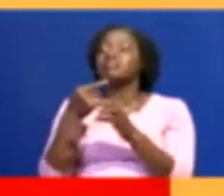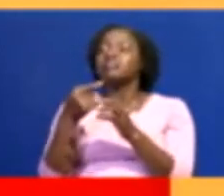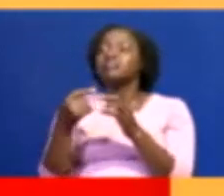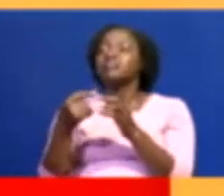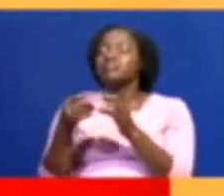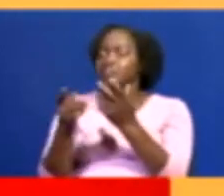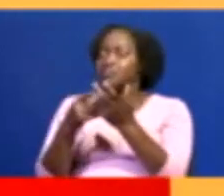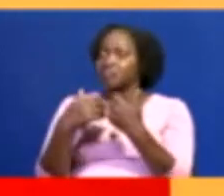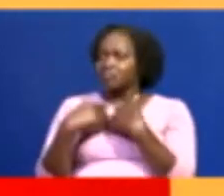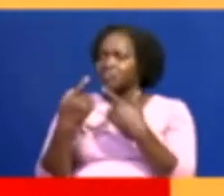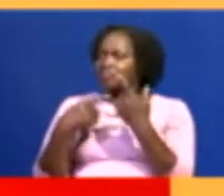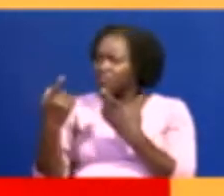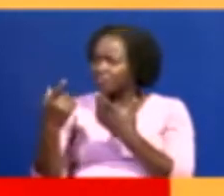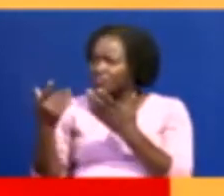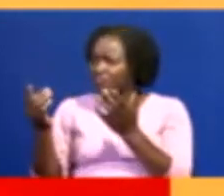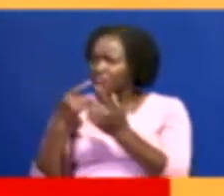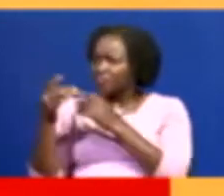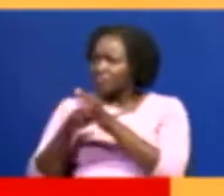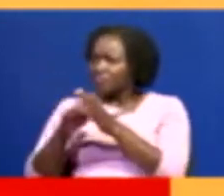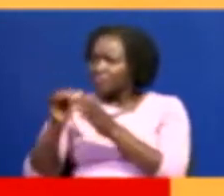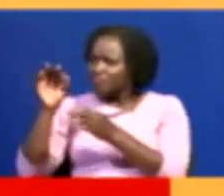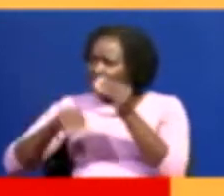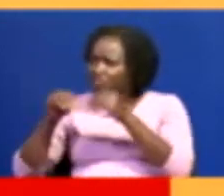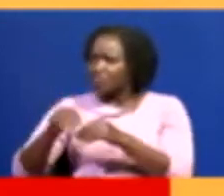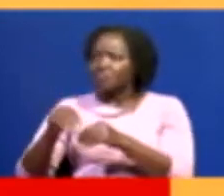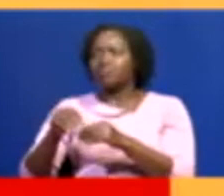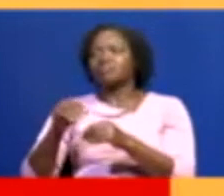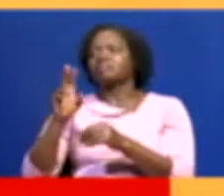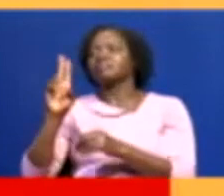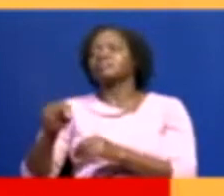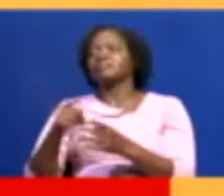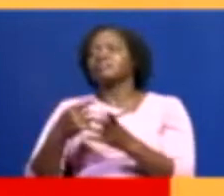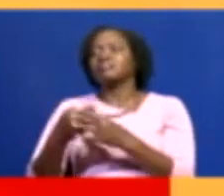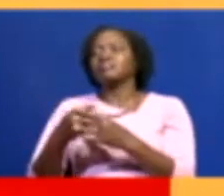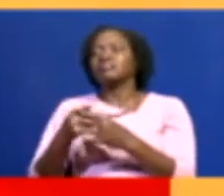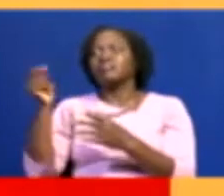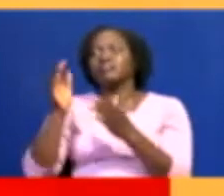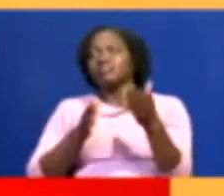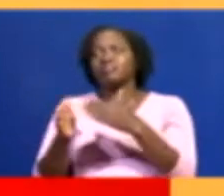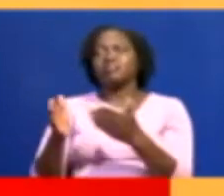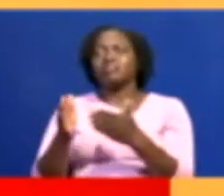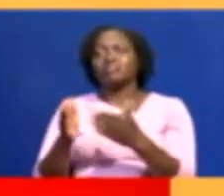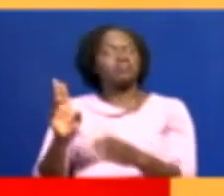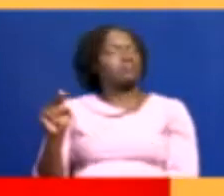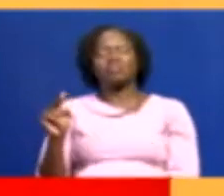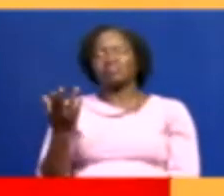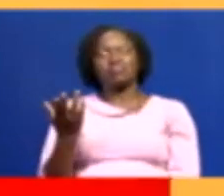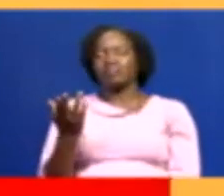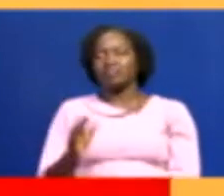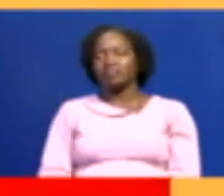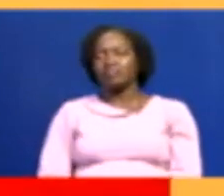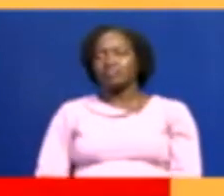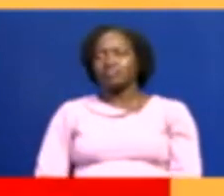in Azimio. Okay. Did we whip our members of parliament to vote? Mm-hmm. We did not. Okay. And then we want to take Kenyans on the street? Mm-hmm. I think that is not very, very fortunate.